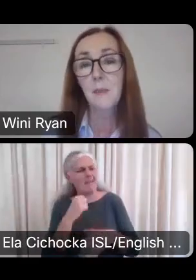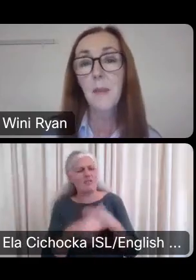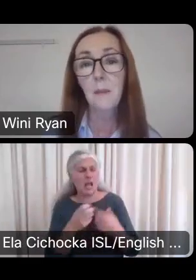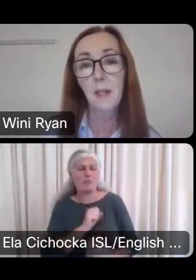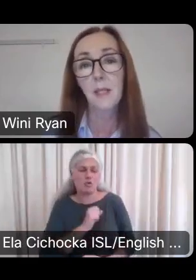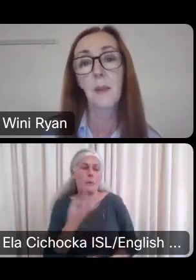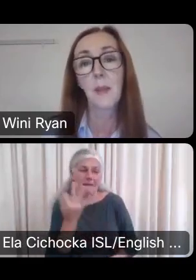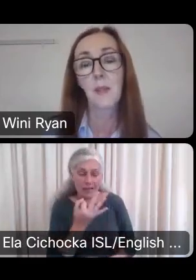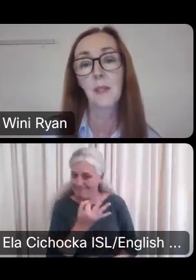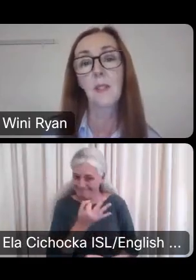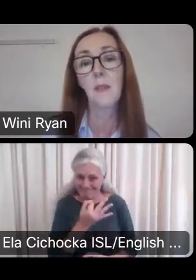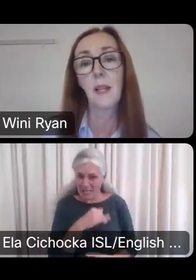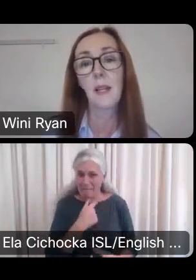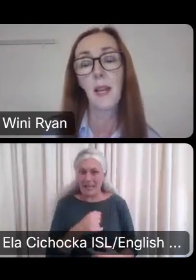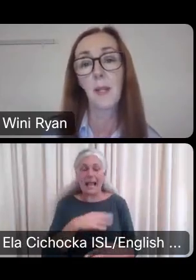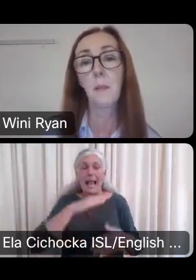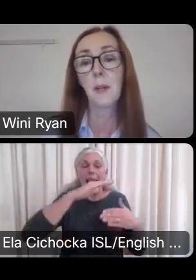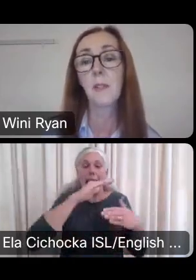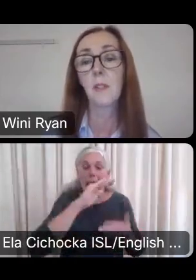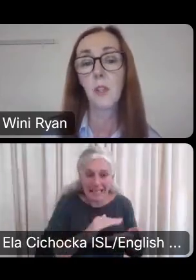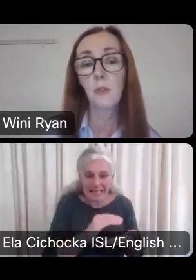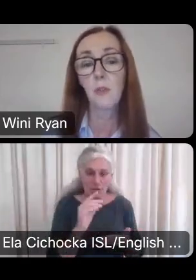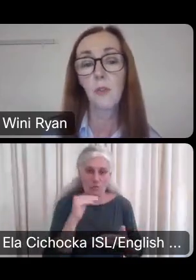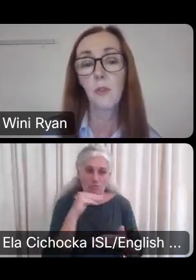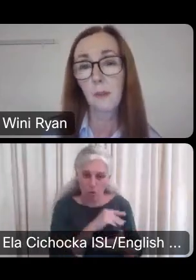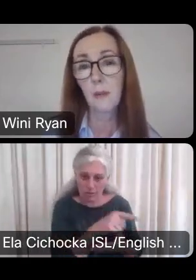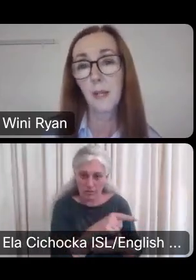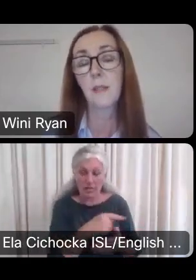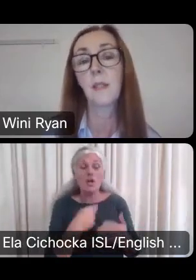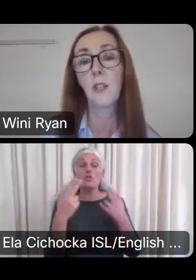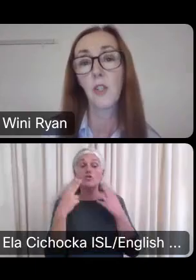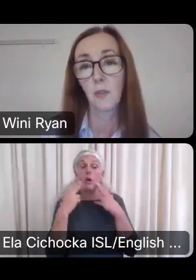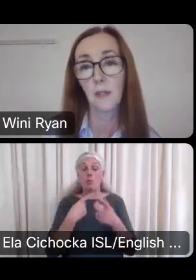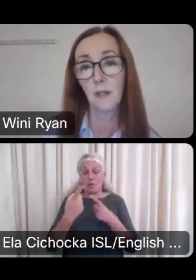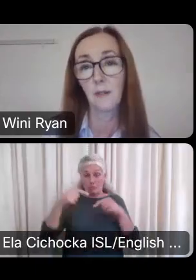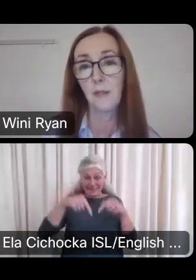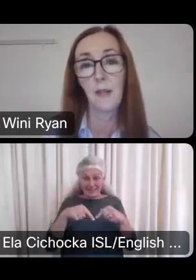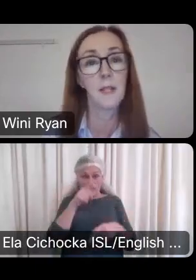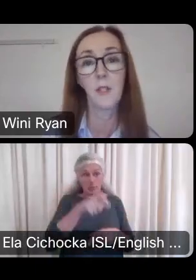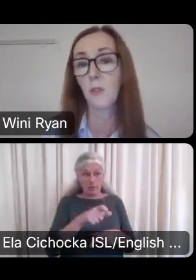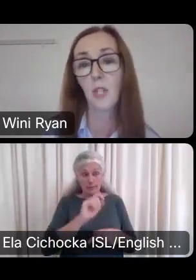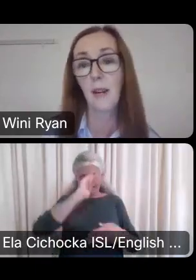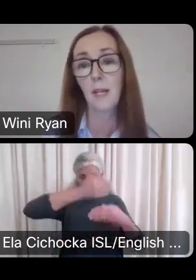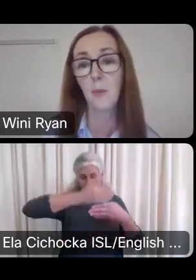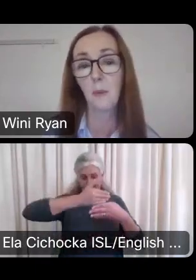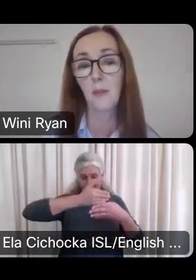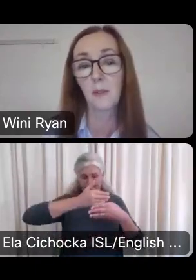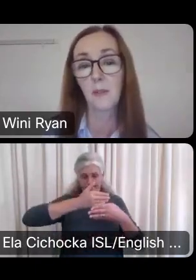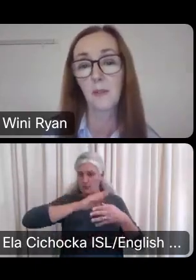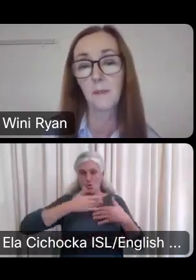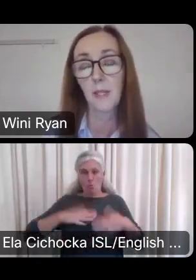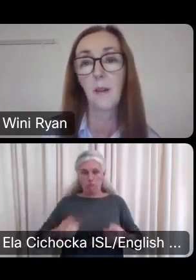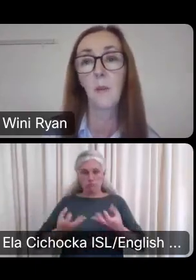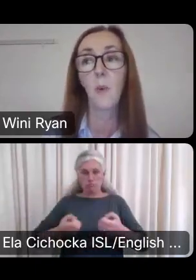That's minimizing what the person is feeling. And what the person does usually when we minimize is they shut down and they don't share anymore with